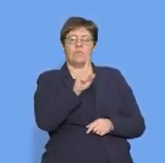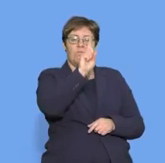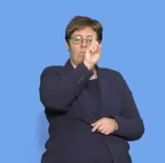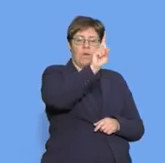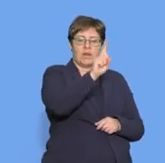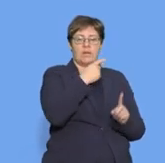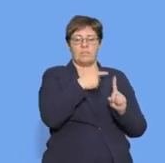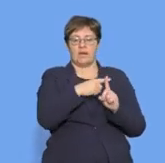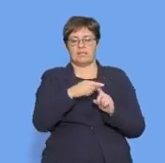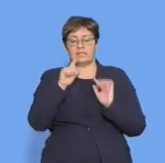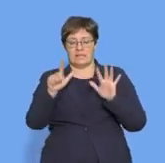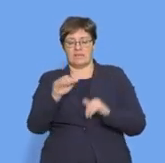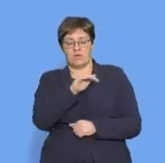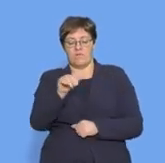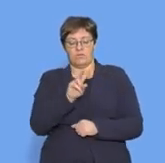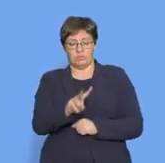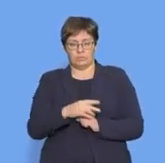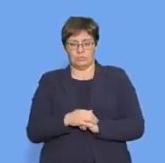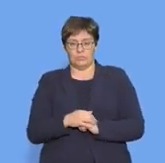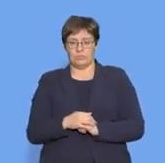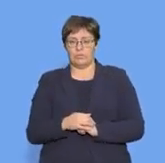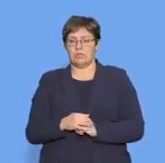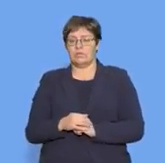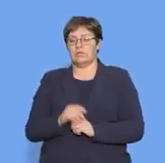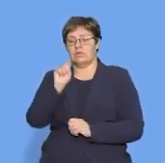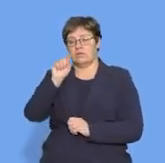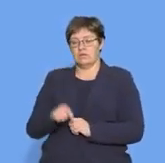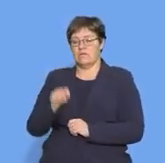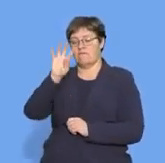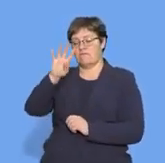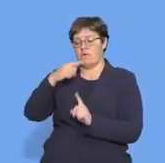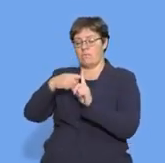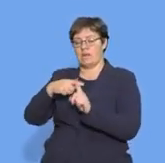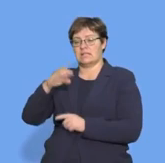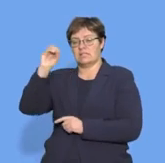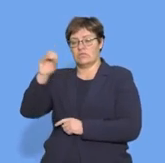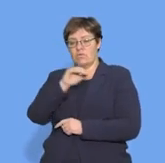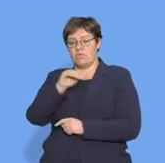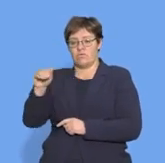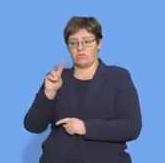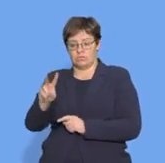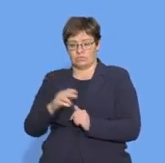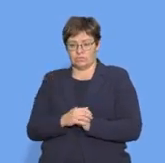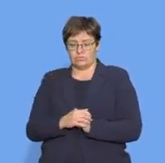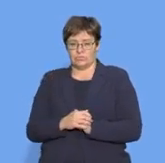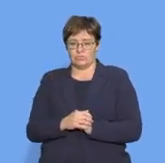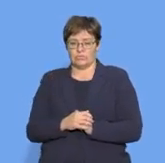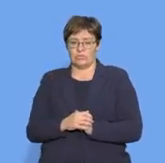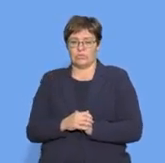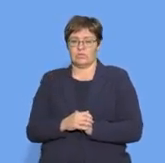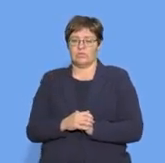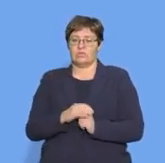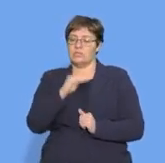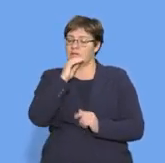is 1 plus 7 over 2. And then this is 4 plus 0 over